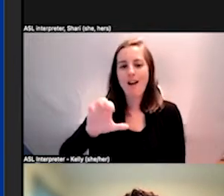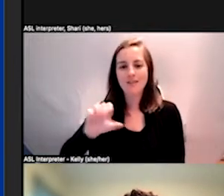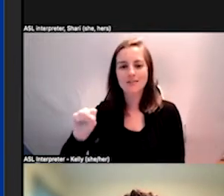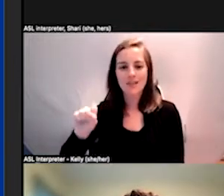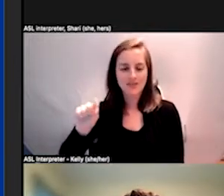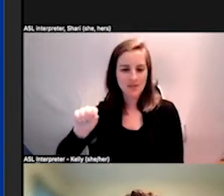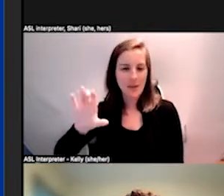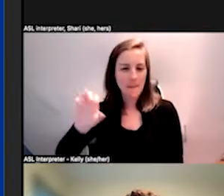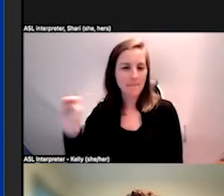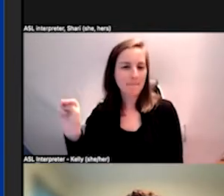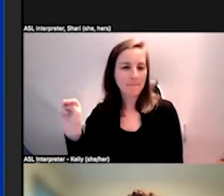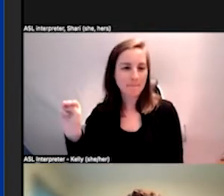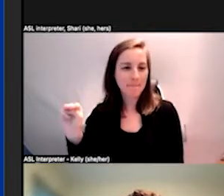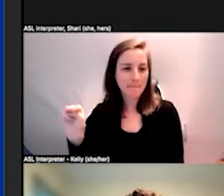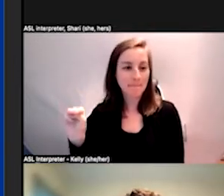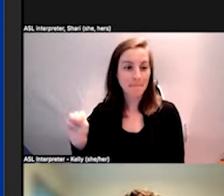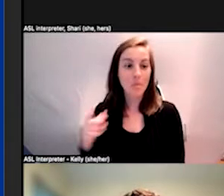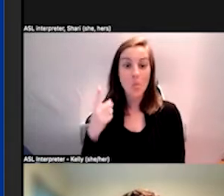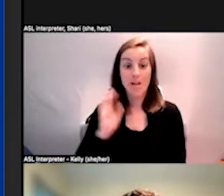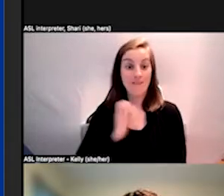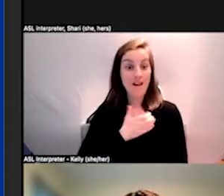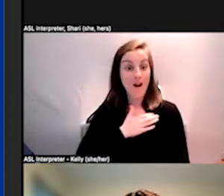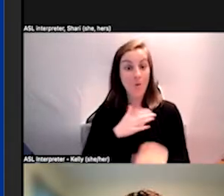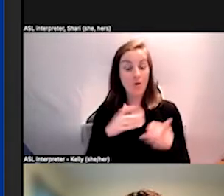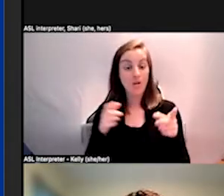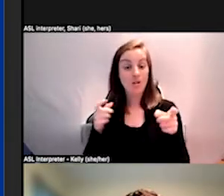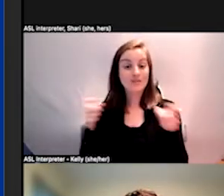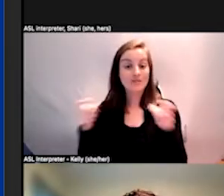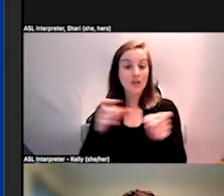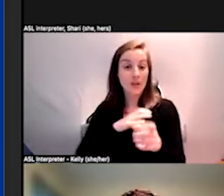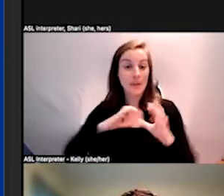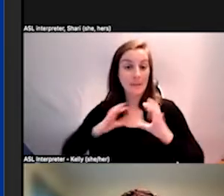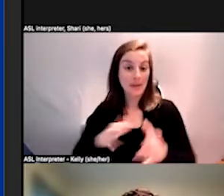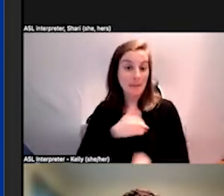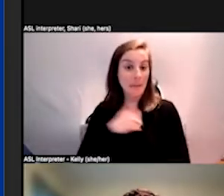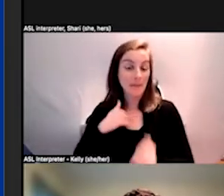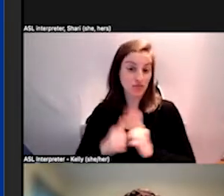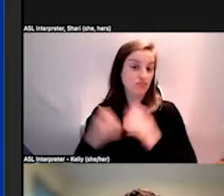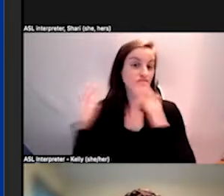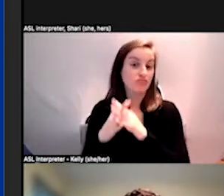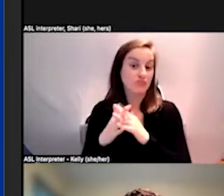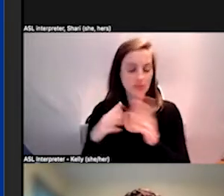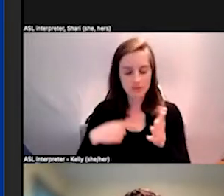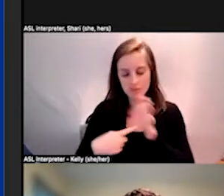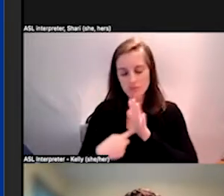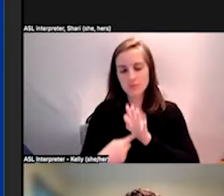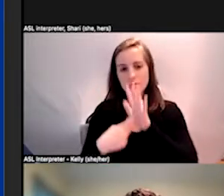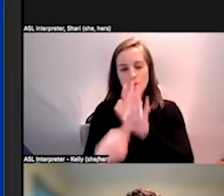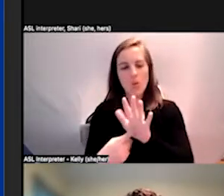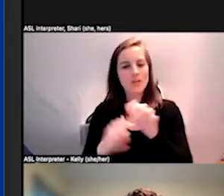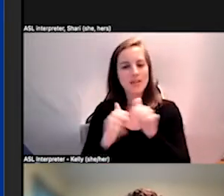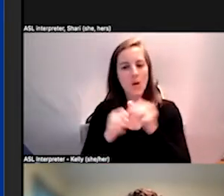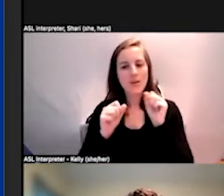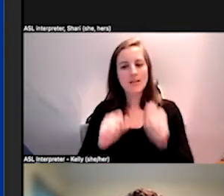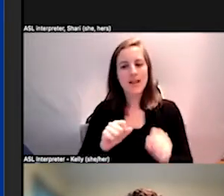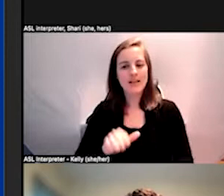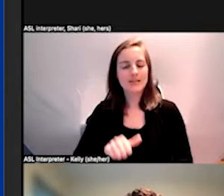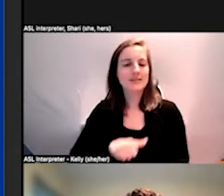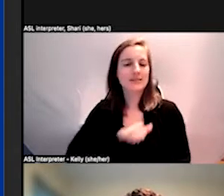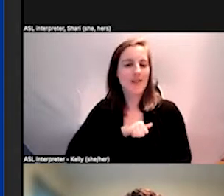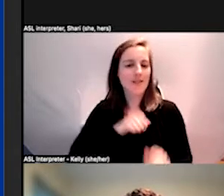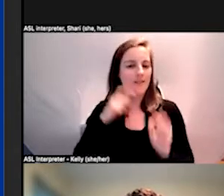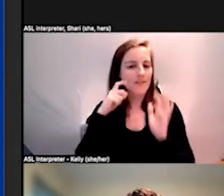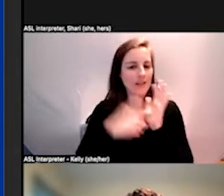MTPC's steering committee members and highlight some of the ways in which we can self-identify transphobia